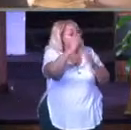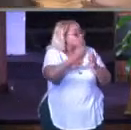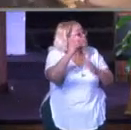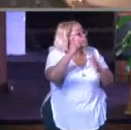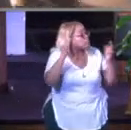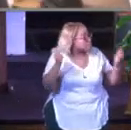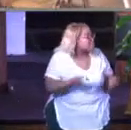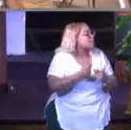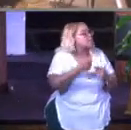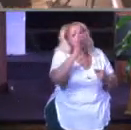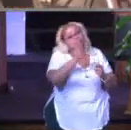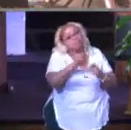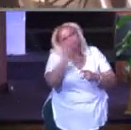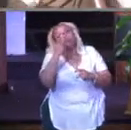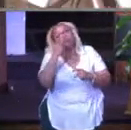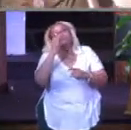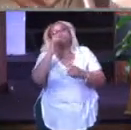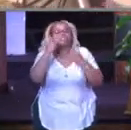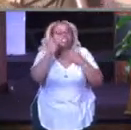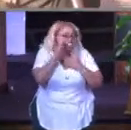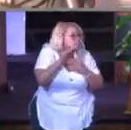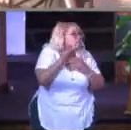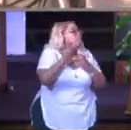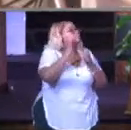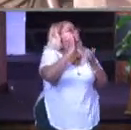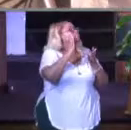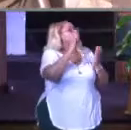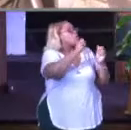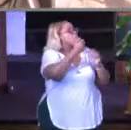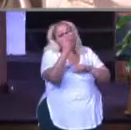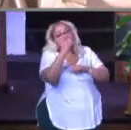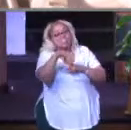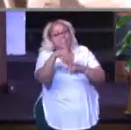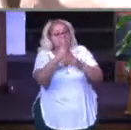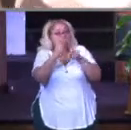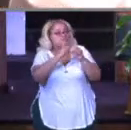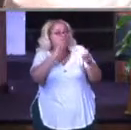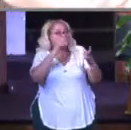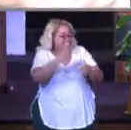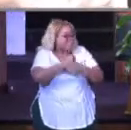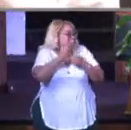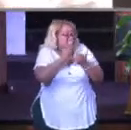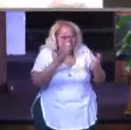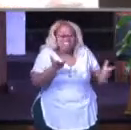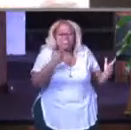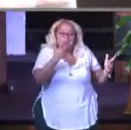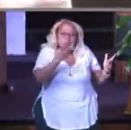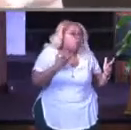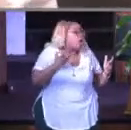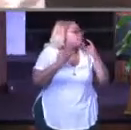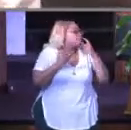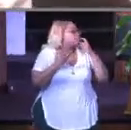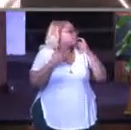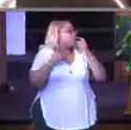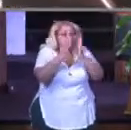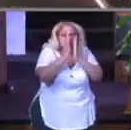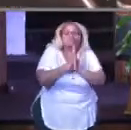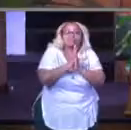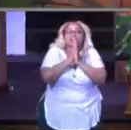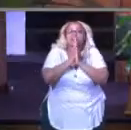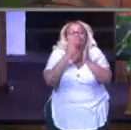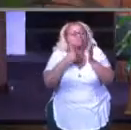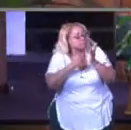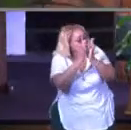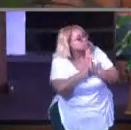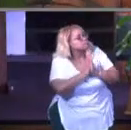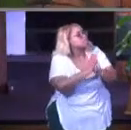pain. I'm praying God remove the shame. I'm praying God remove that thing that keeps you from getting everything that you need. I am praying.